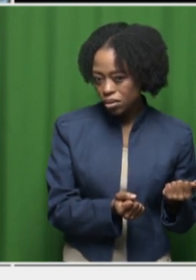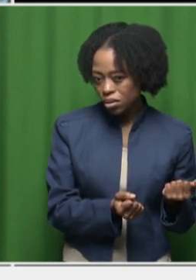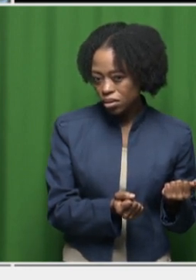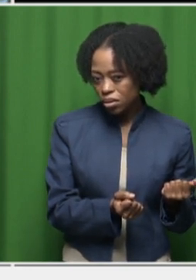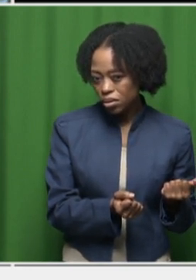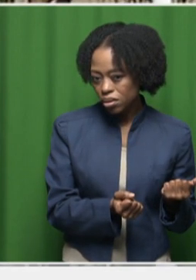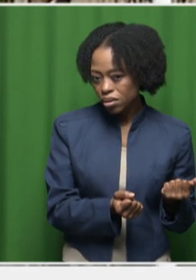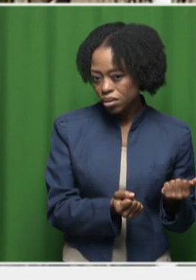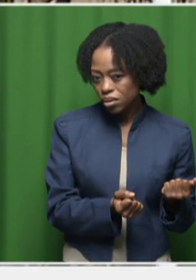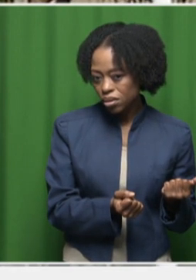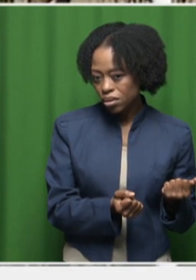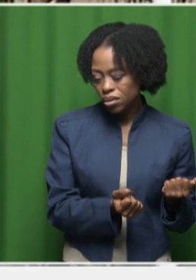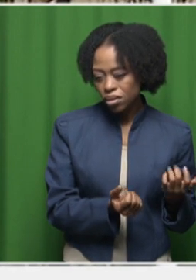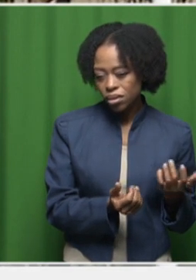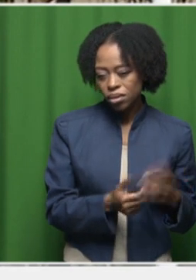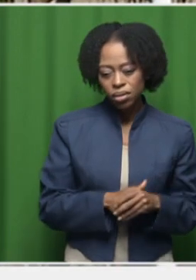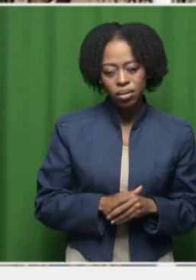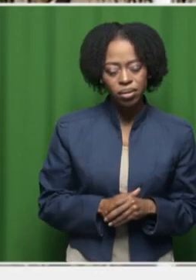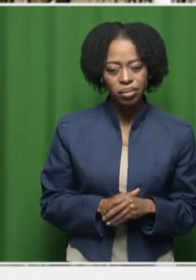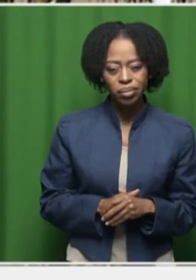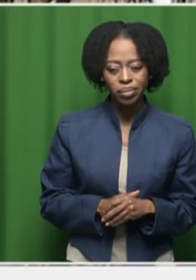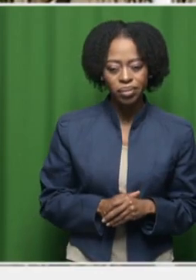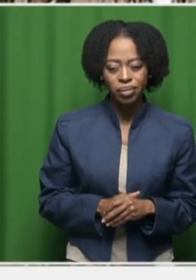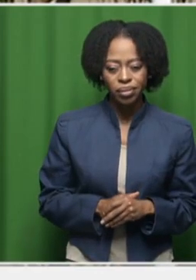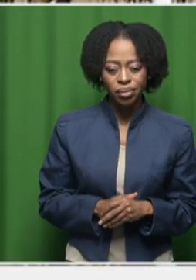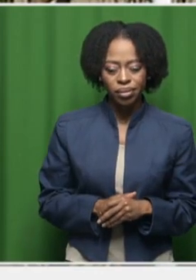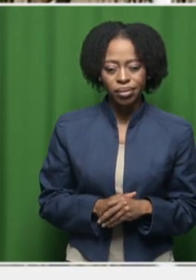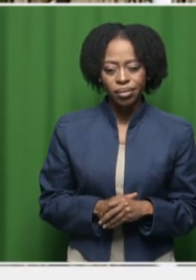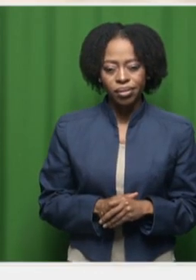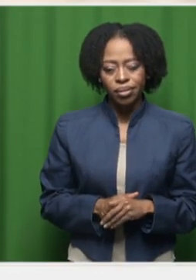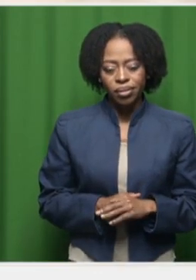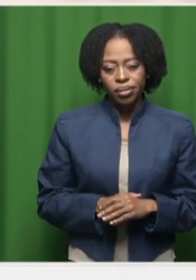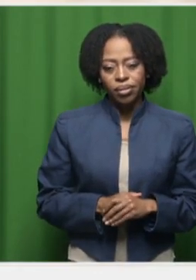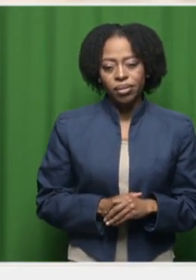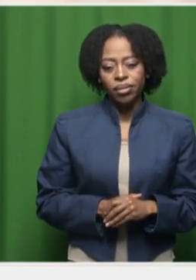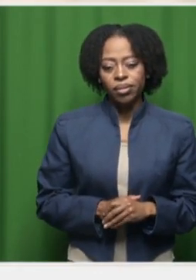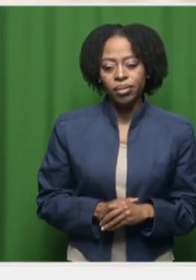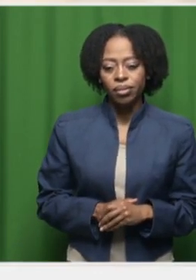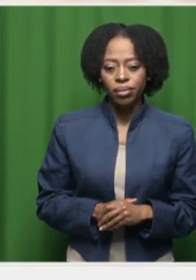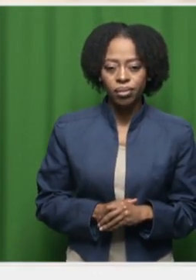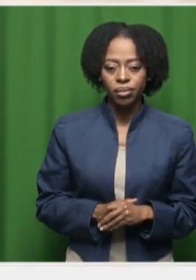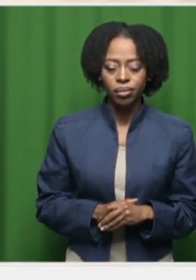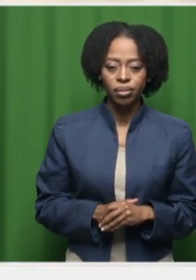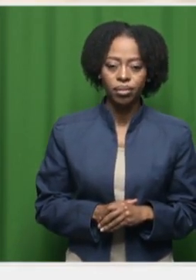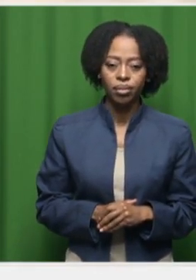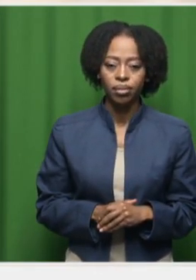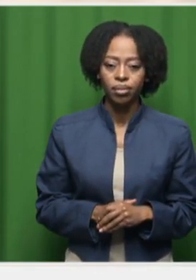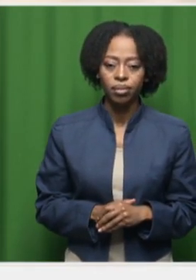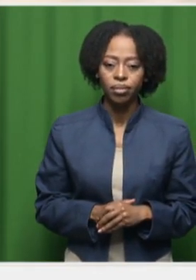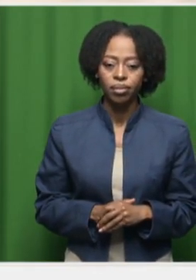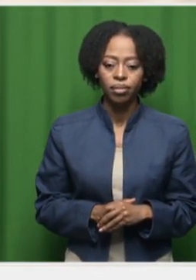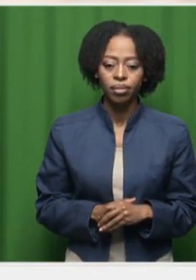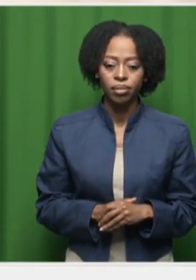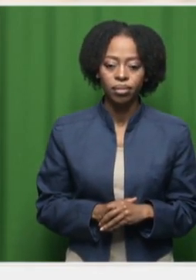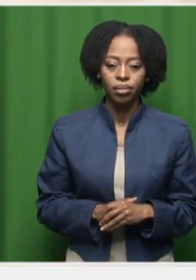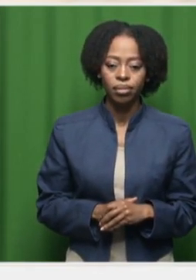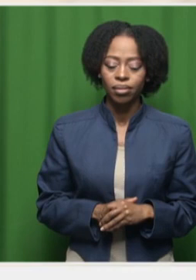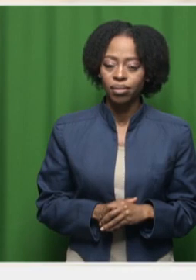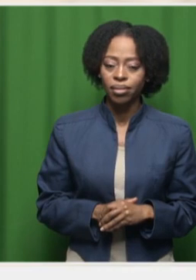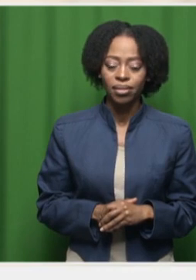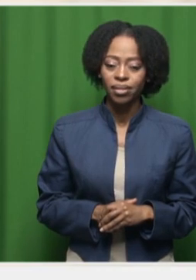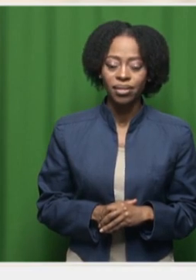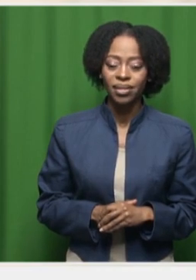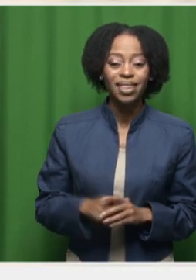now. And we take these matters very seriously. I mean, also under resourced NGO, we don't